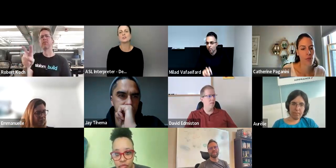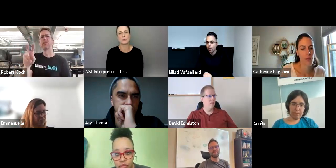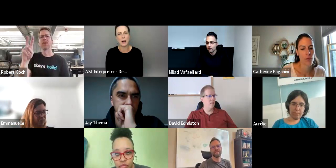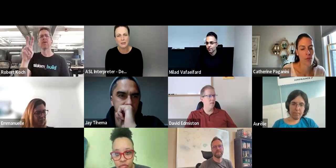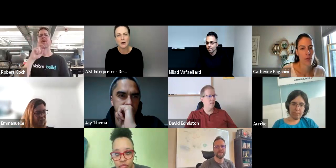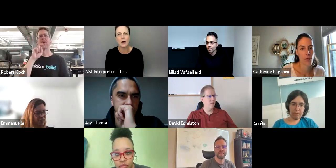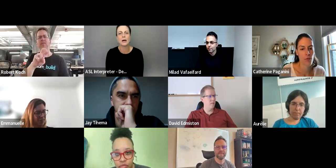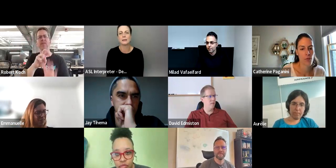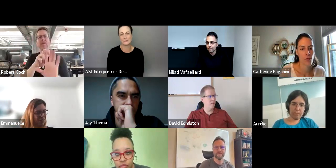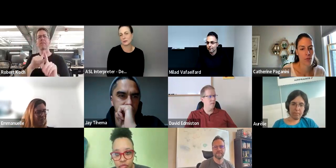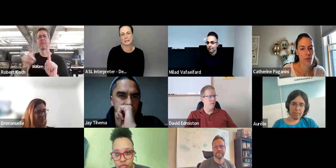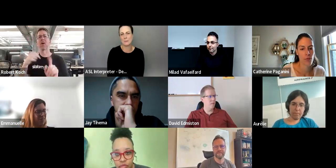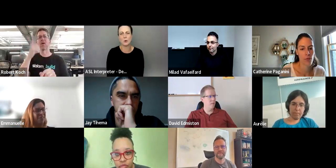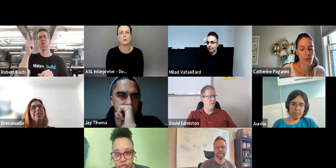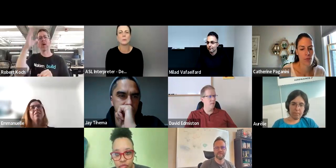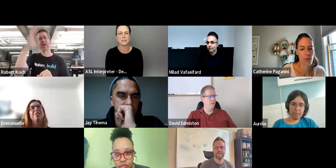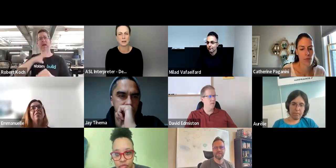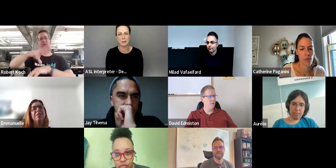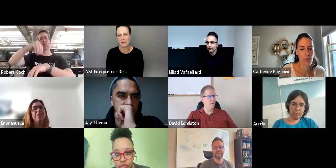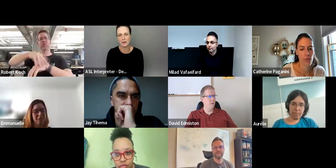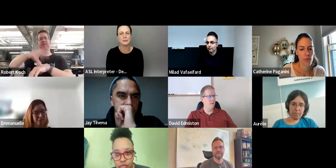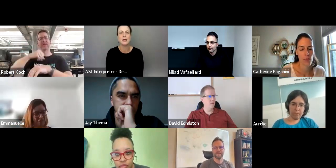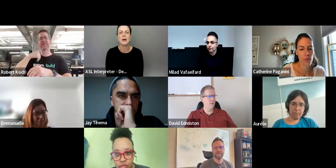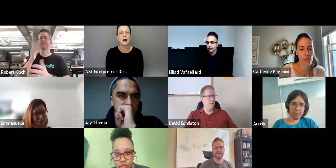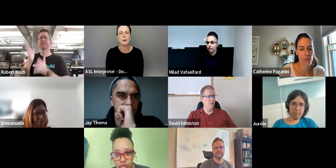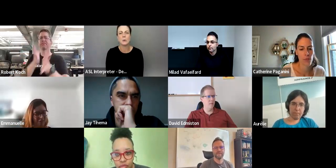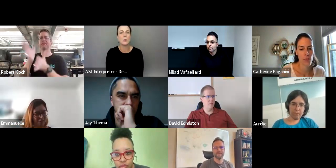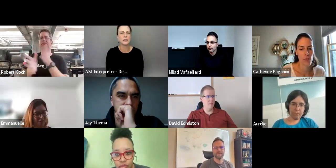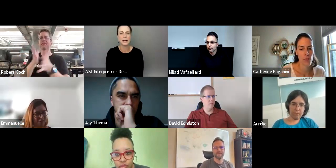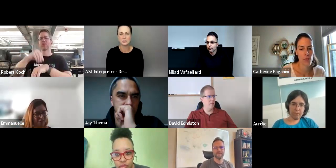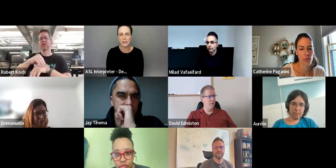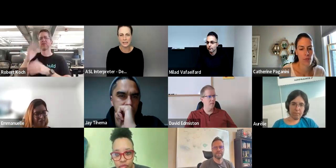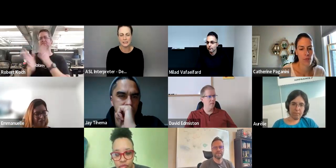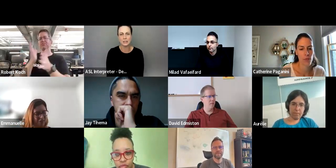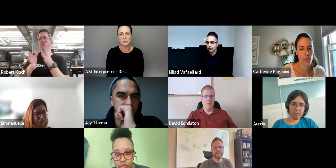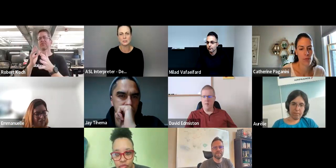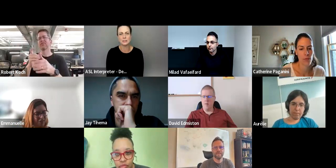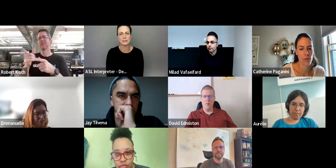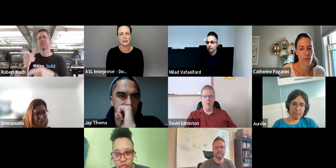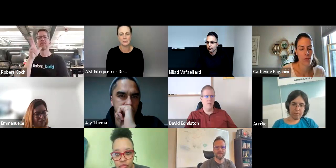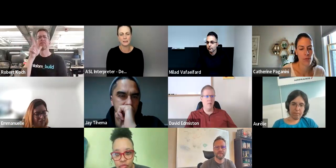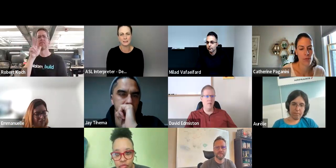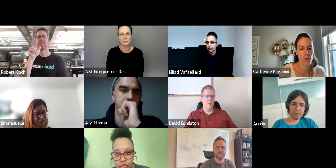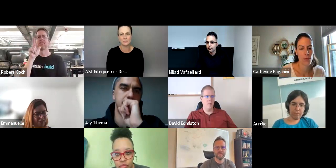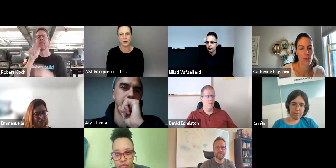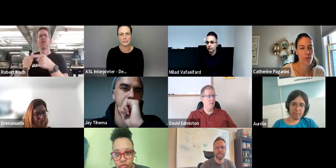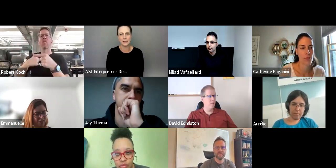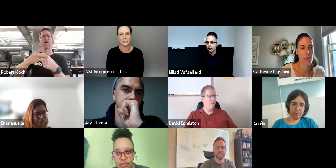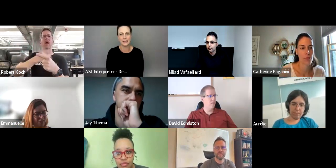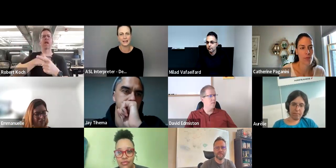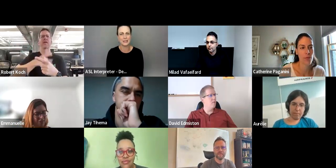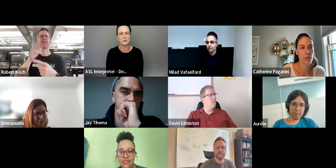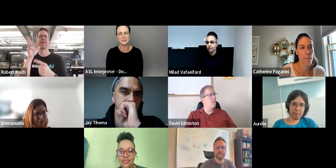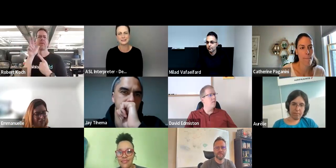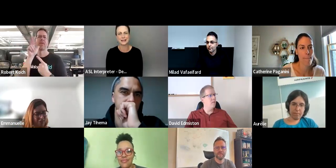And also with Python, like for example, when we talk about Python, one guy in Sweden uses a sign for it,